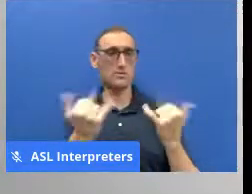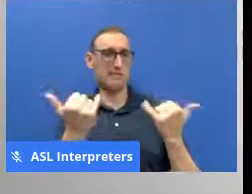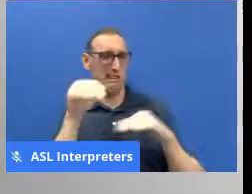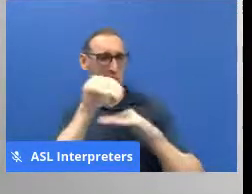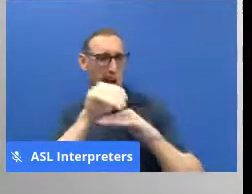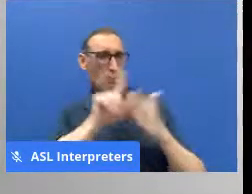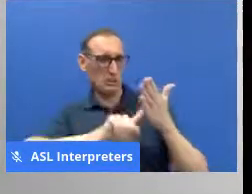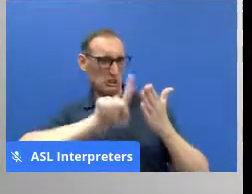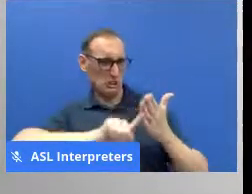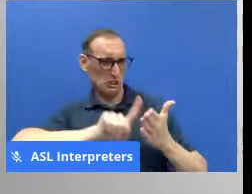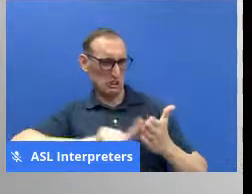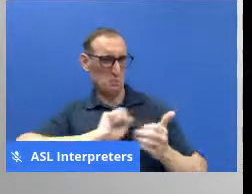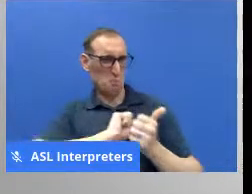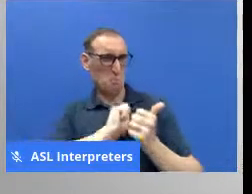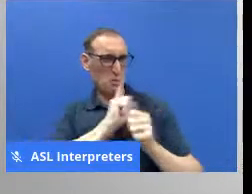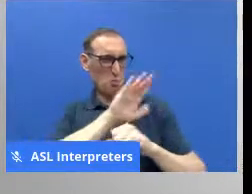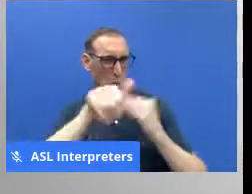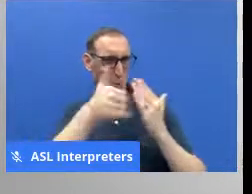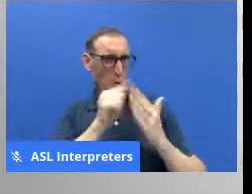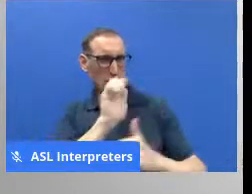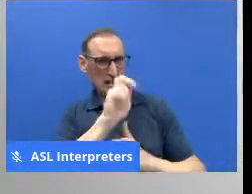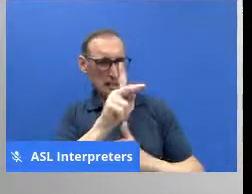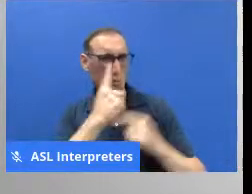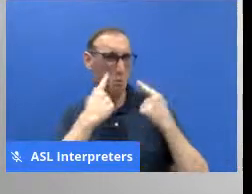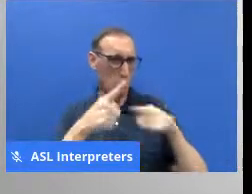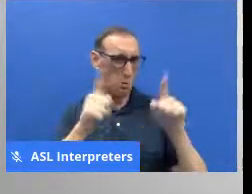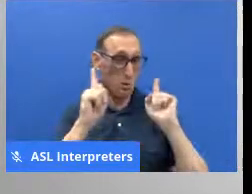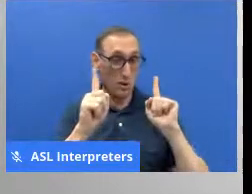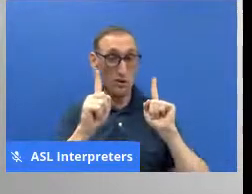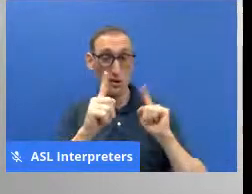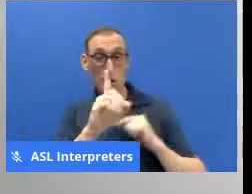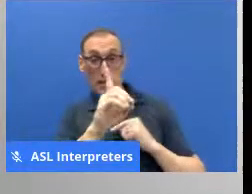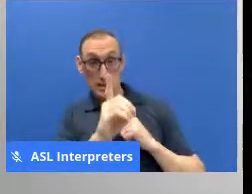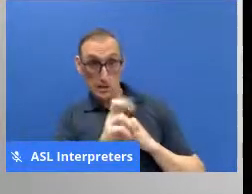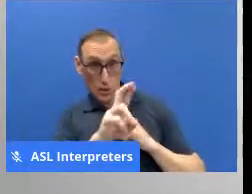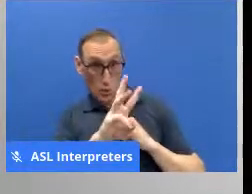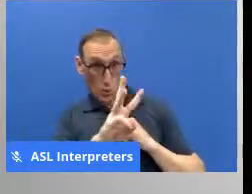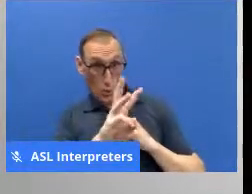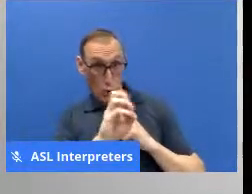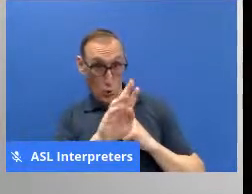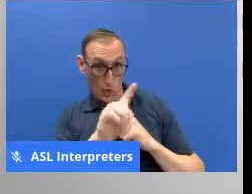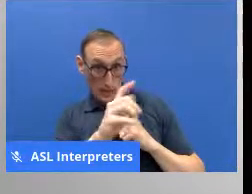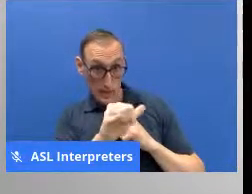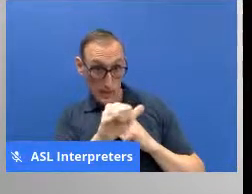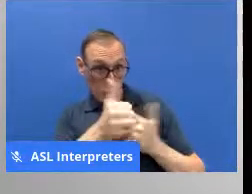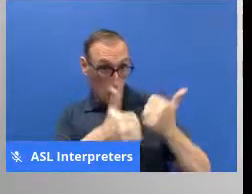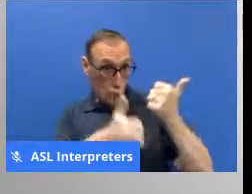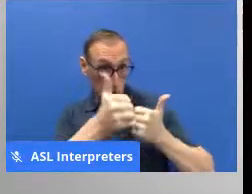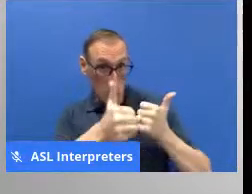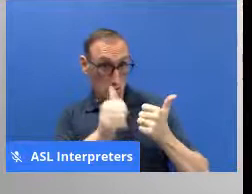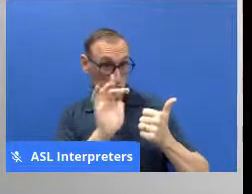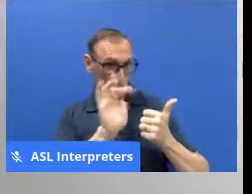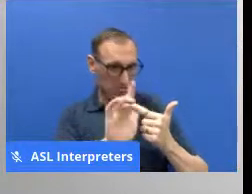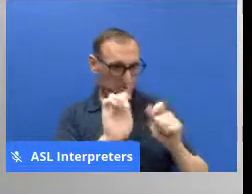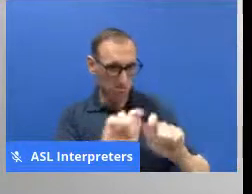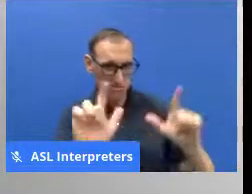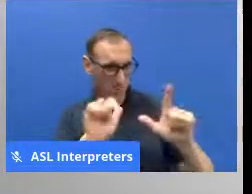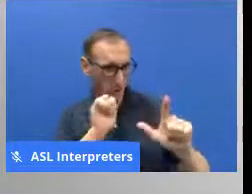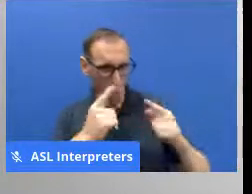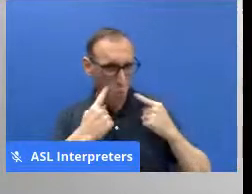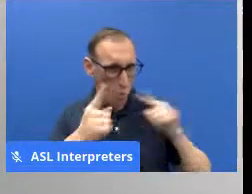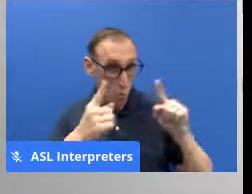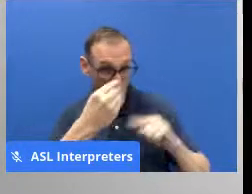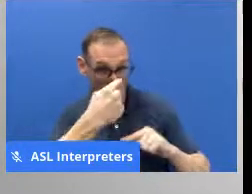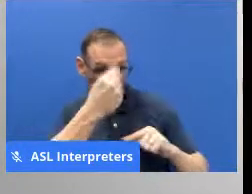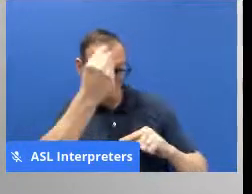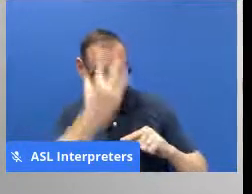Dr. Worthy, if you can tell me which ones aren't working for you, that would be helpful. Yeah, I'll try it again tomorrow, and then